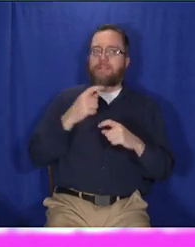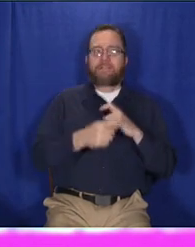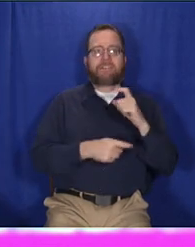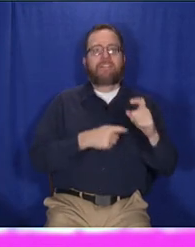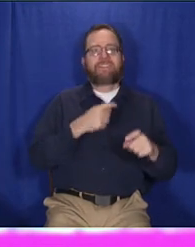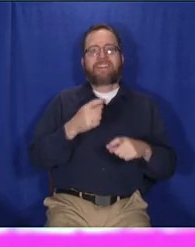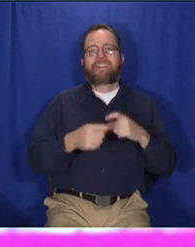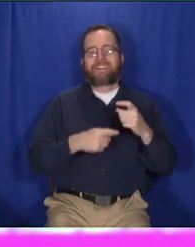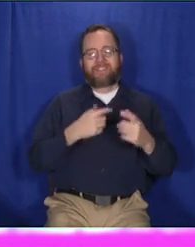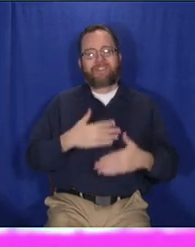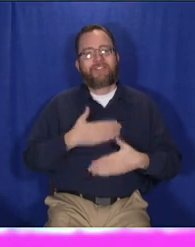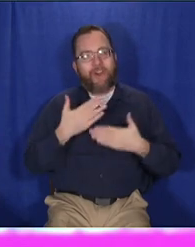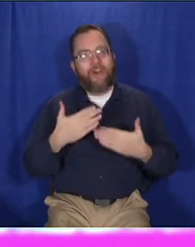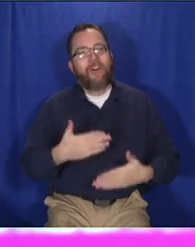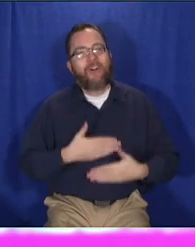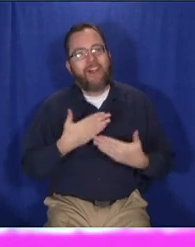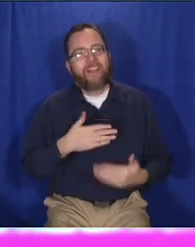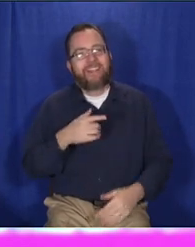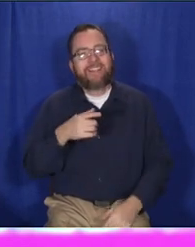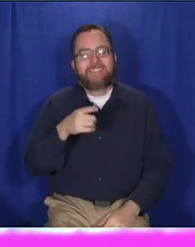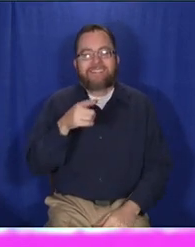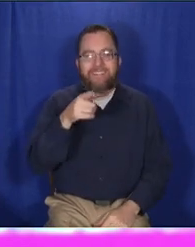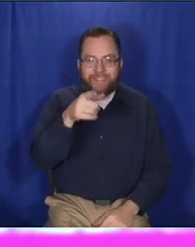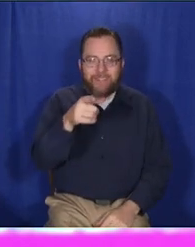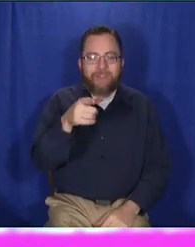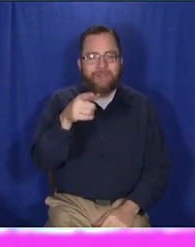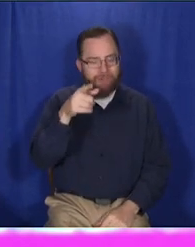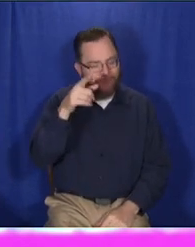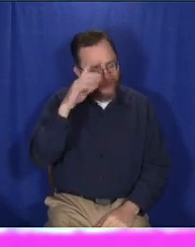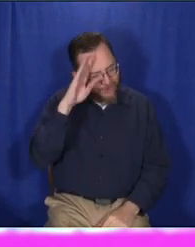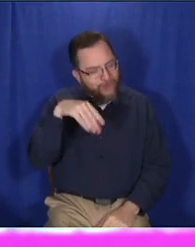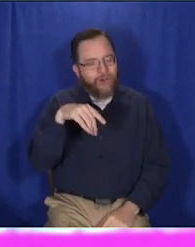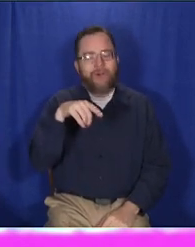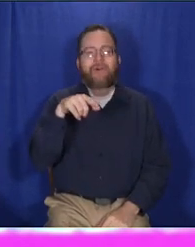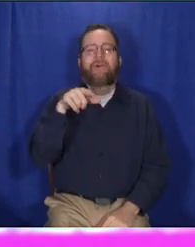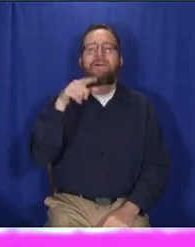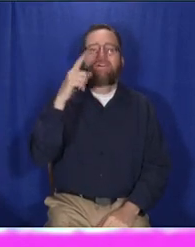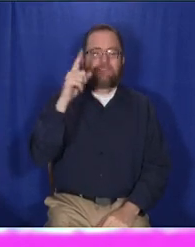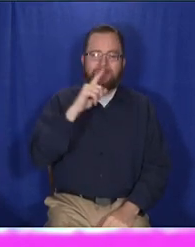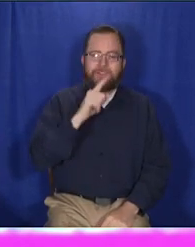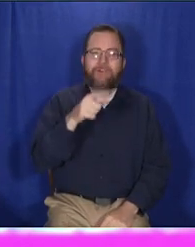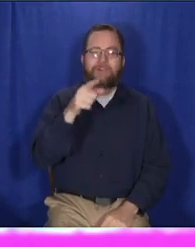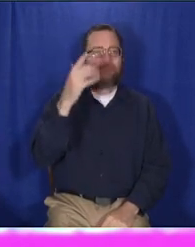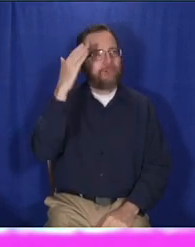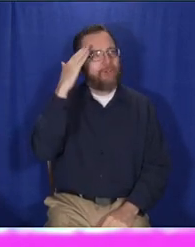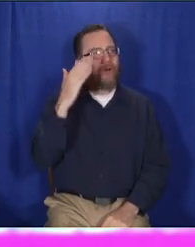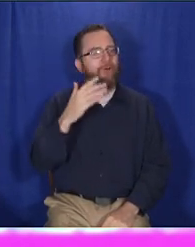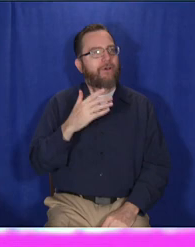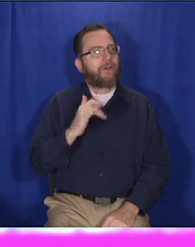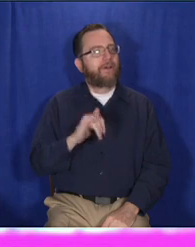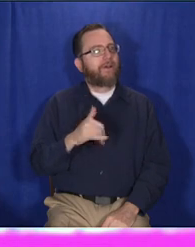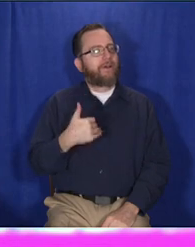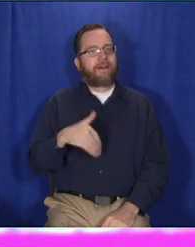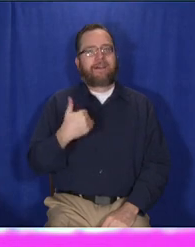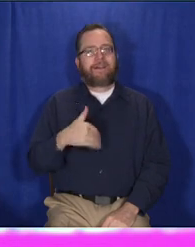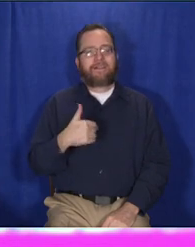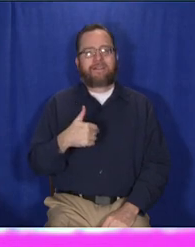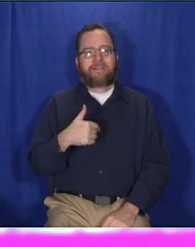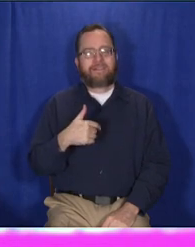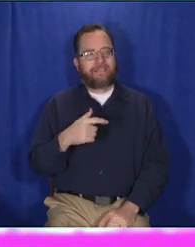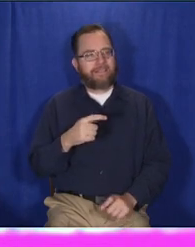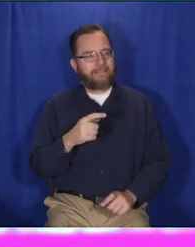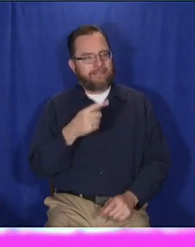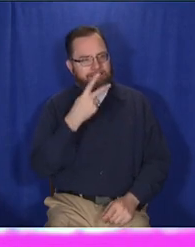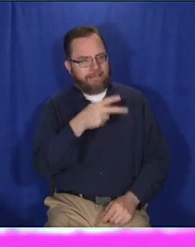you know what that feels like. You know what it feels like, even when you're struggling. You know what it feels like to give to somebody who is in